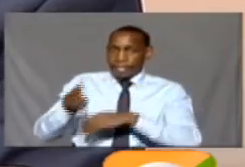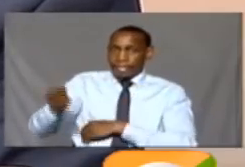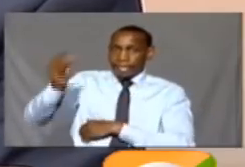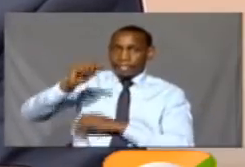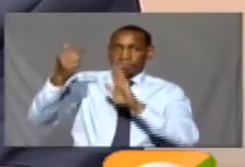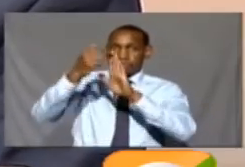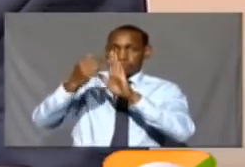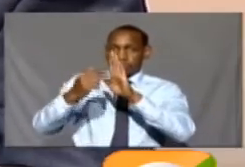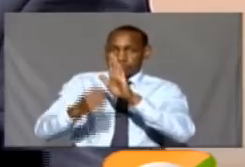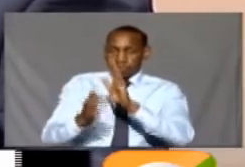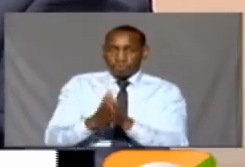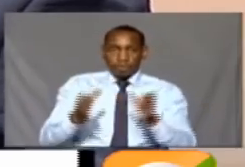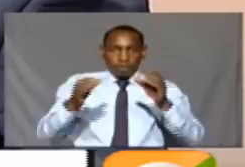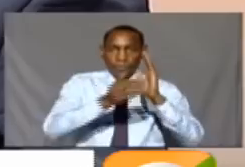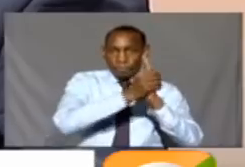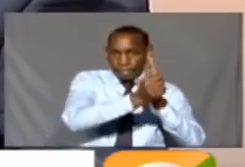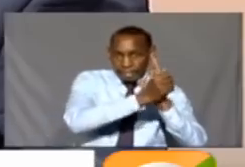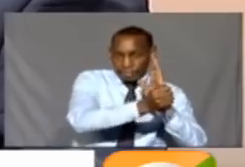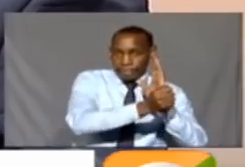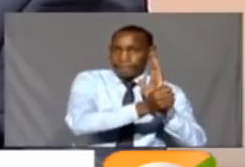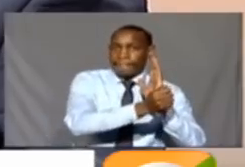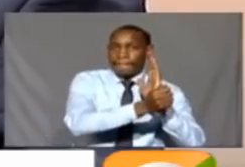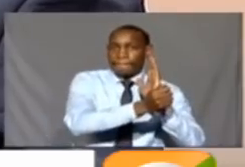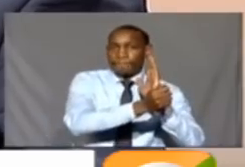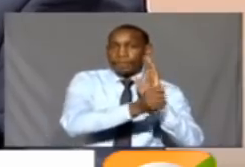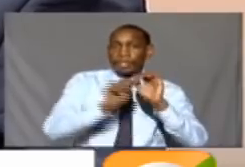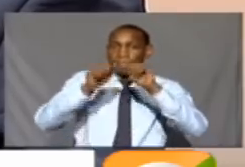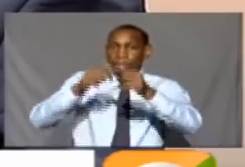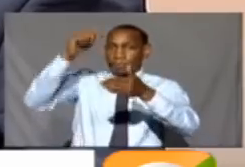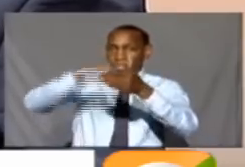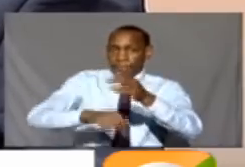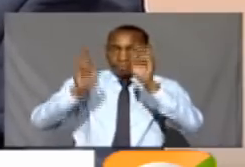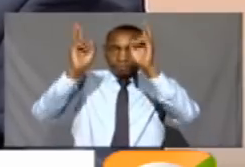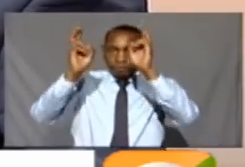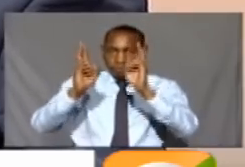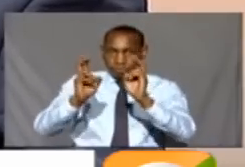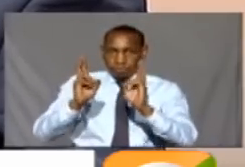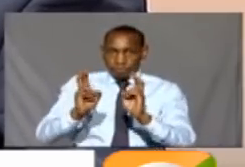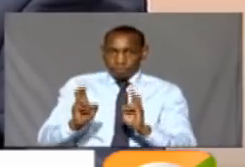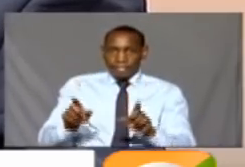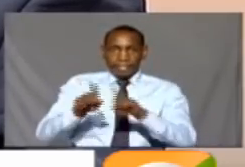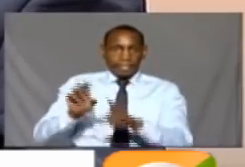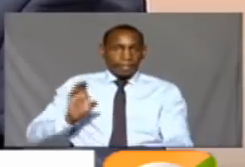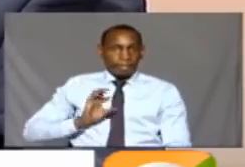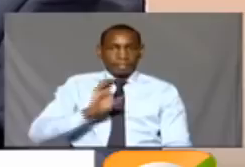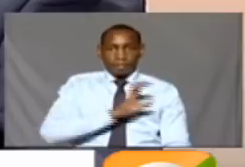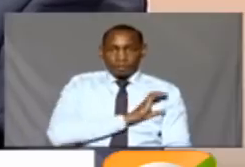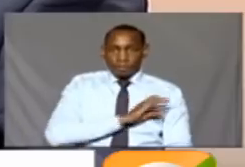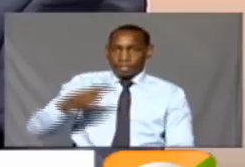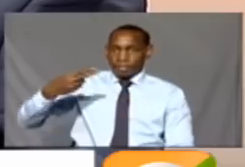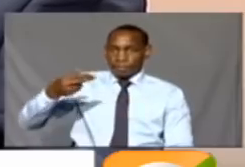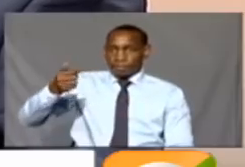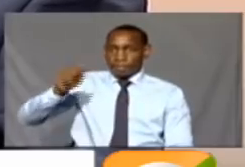list and group of experts to deepen the content and gave the Committee of Yusuf Haji more